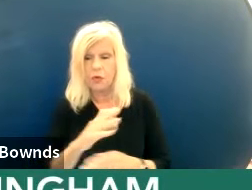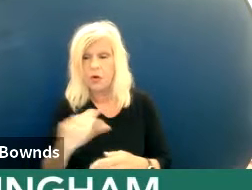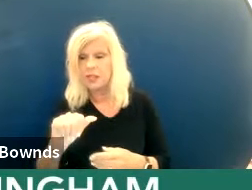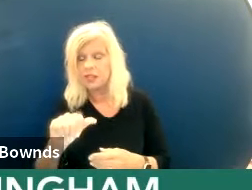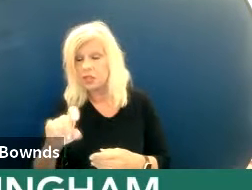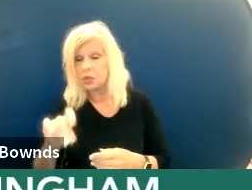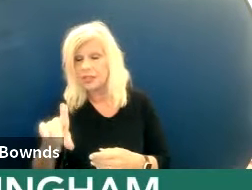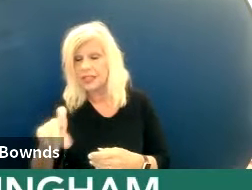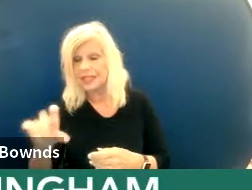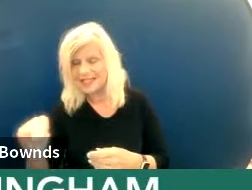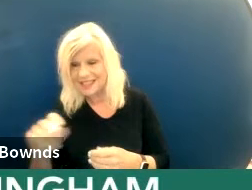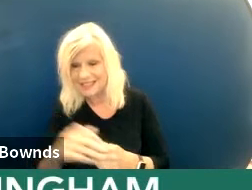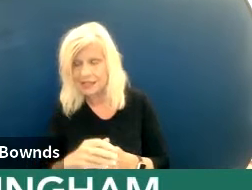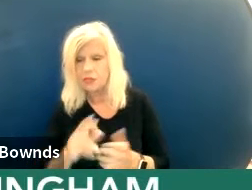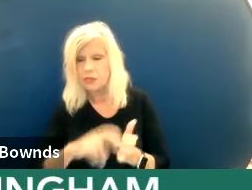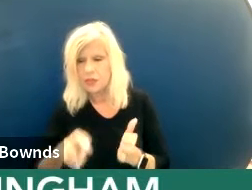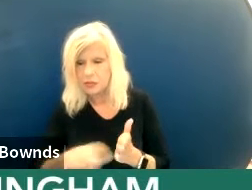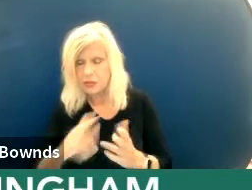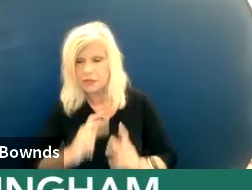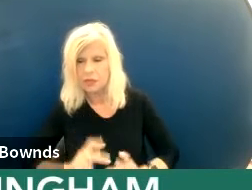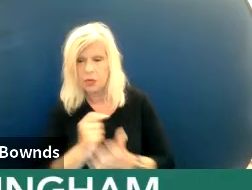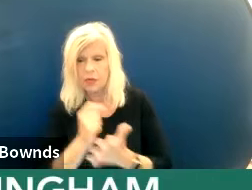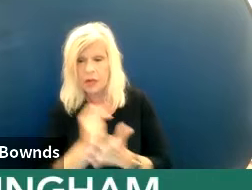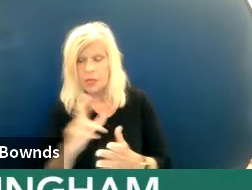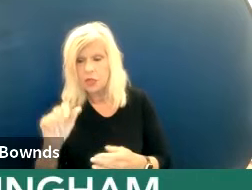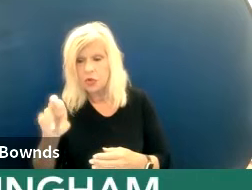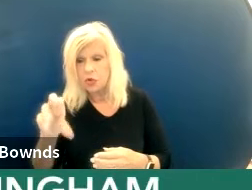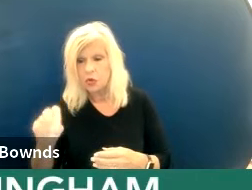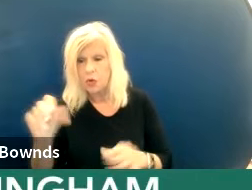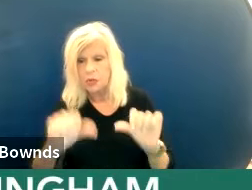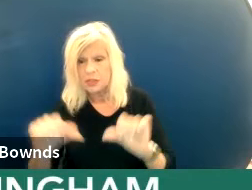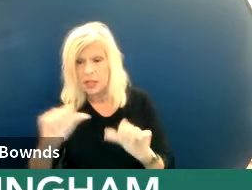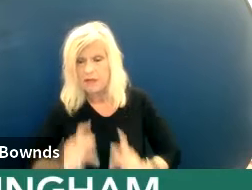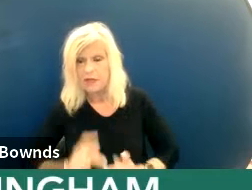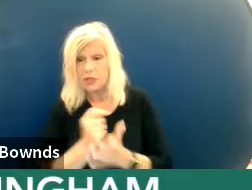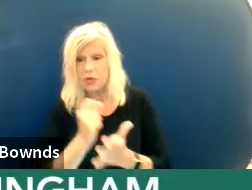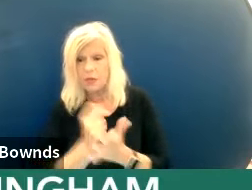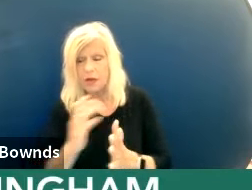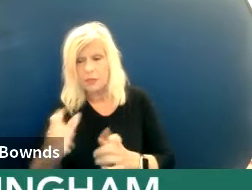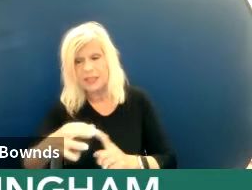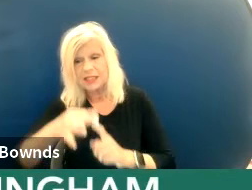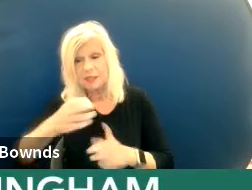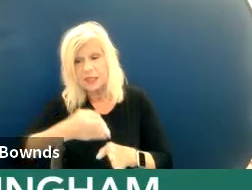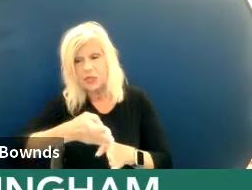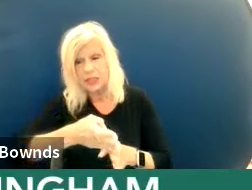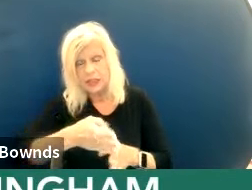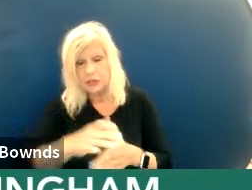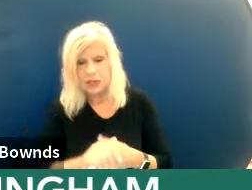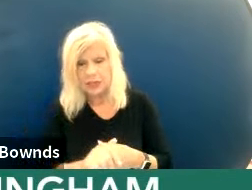a Professor of Physical Therapy. He is a neuroscientist and a physical therapist with a special interest in motor